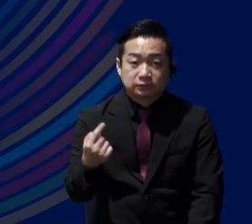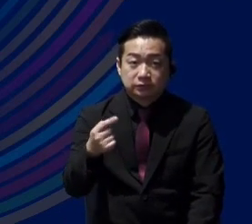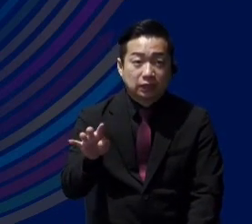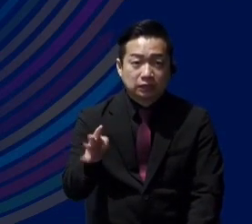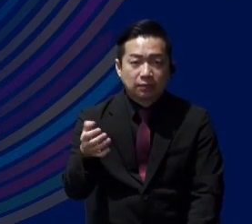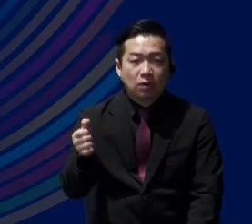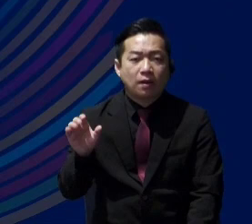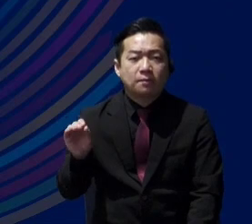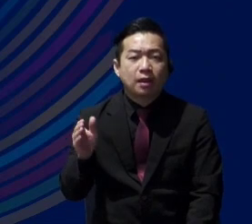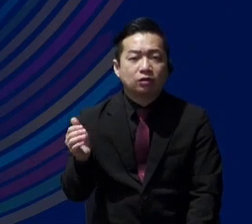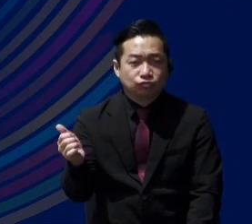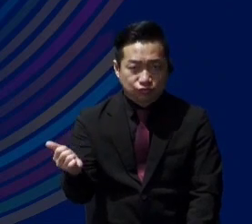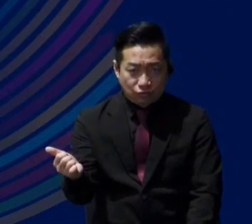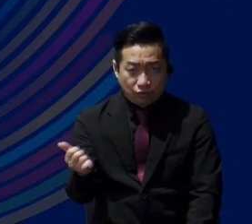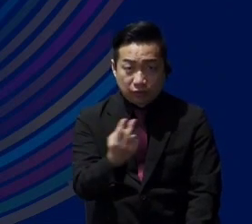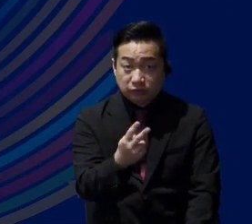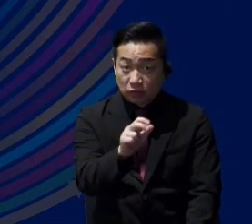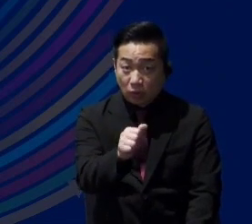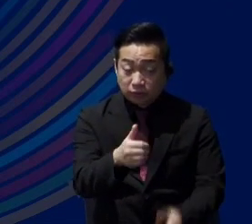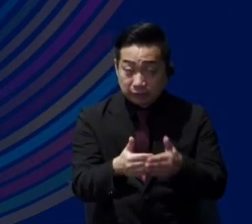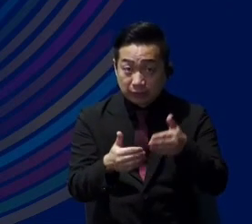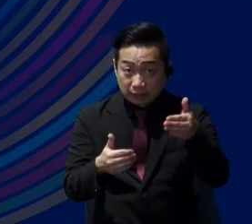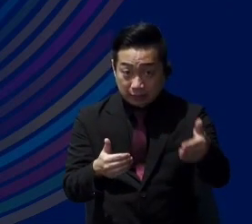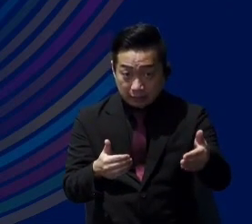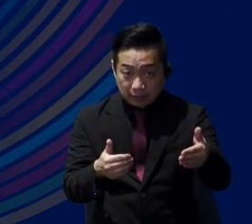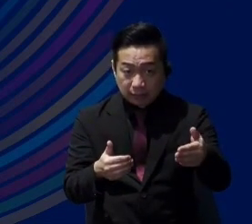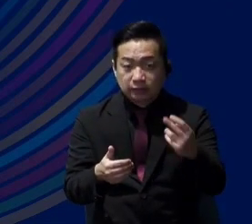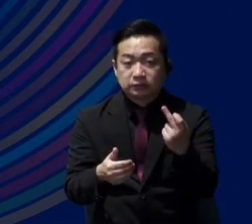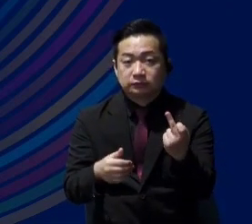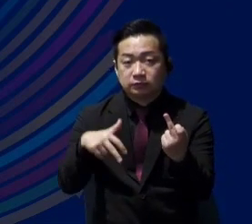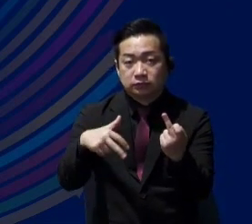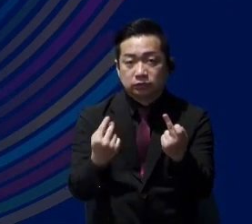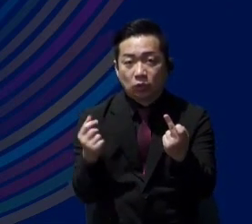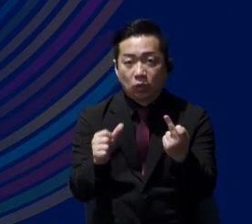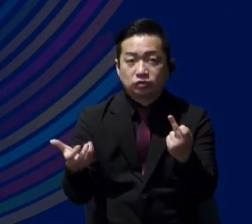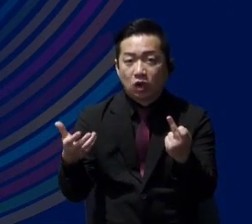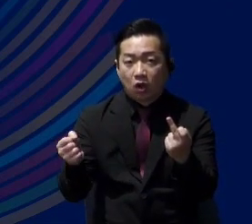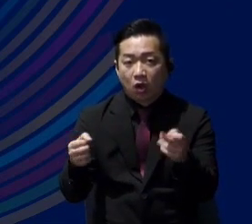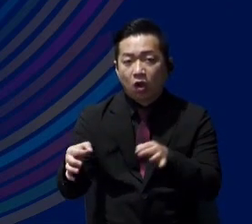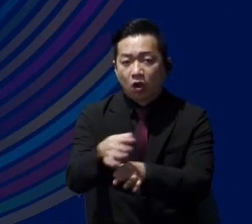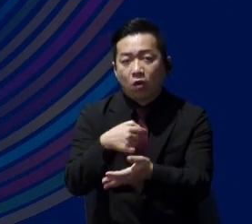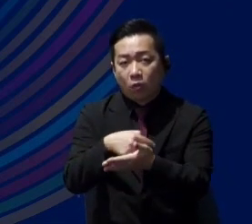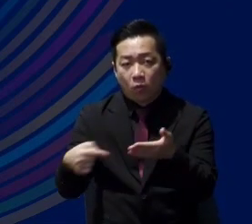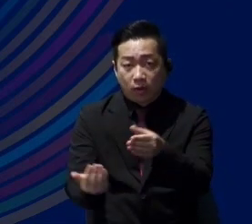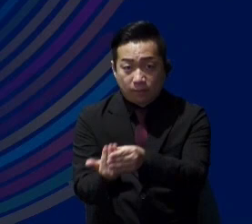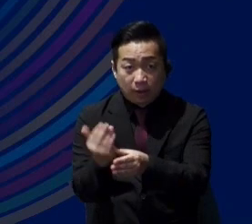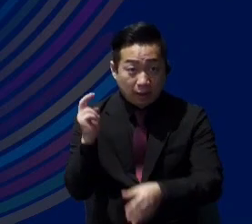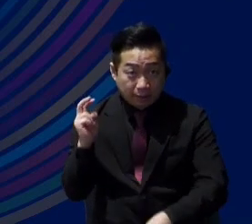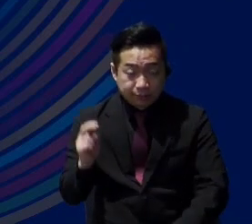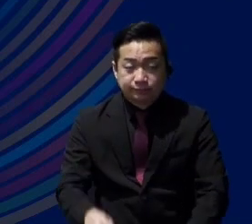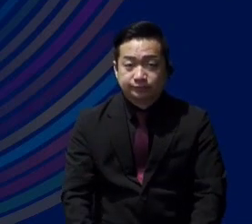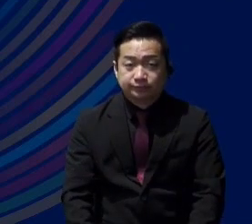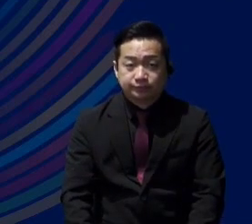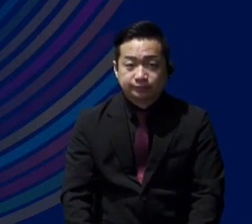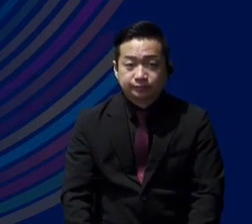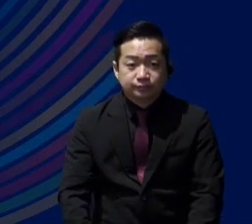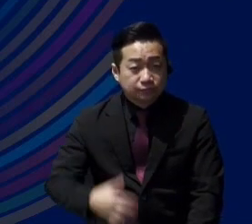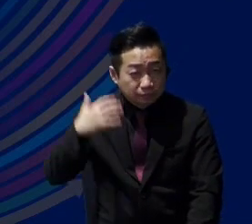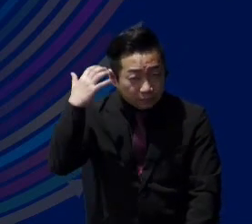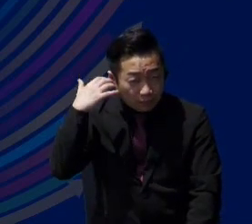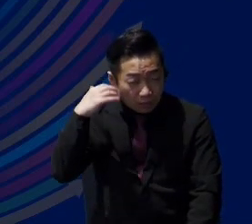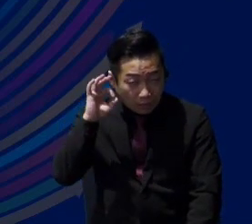Now, heat waves itself will lead to 7.1 trillion of estimated economic